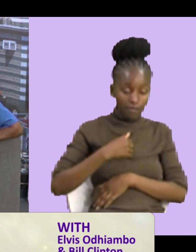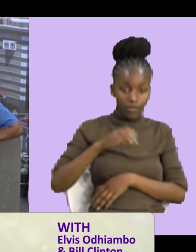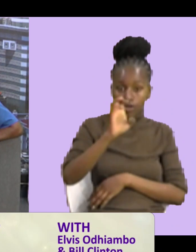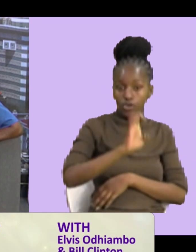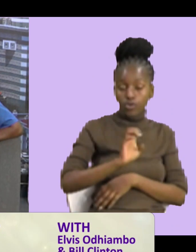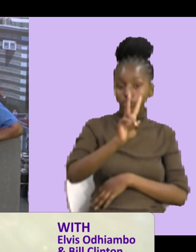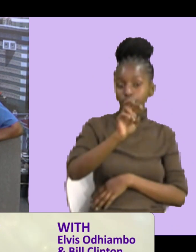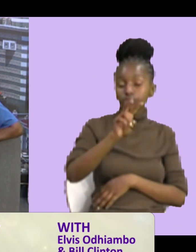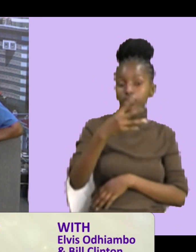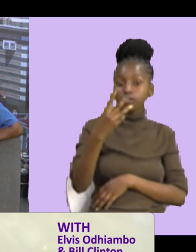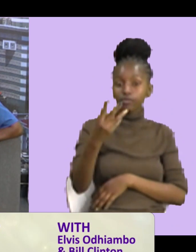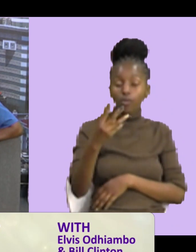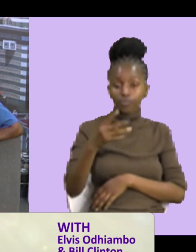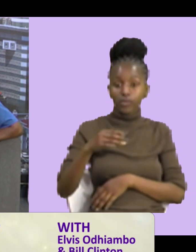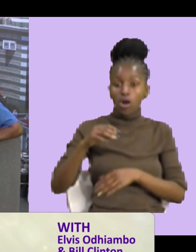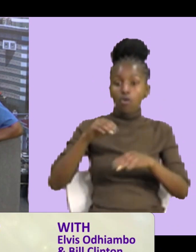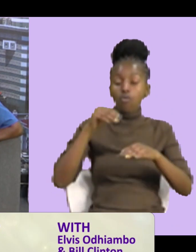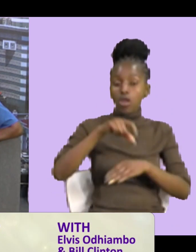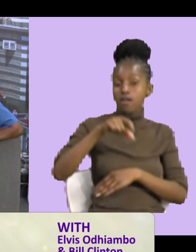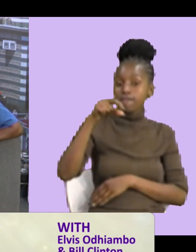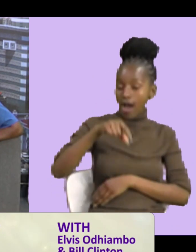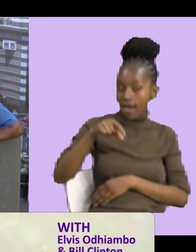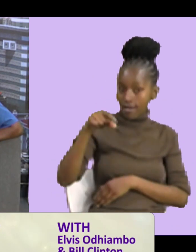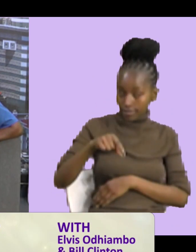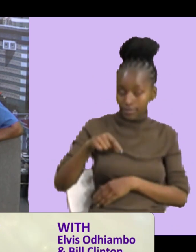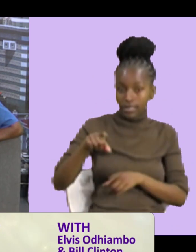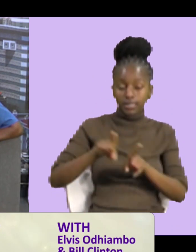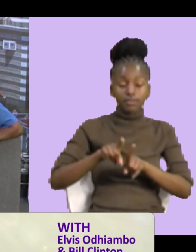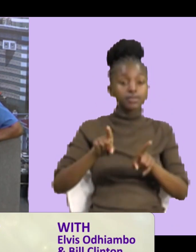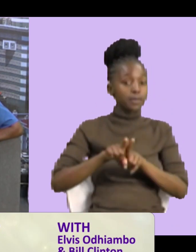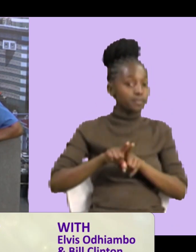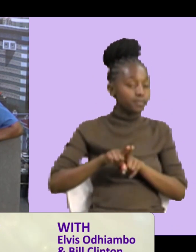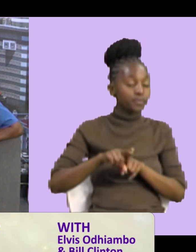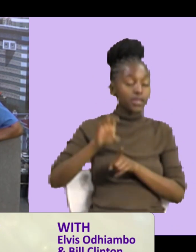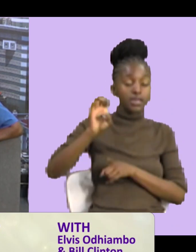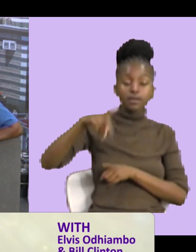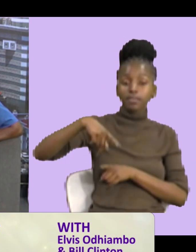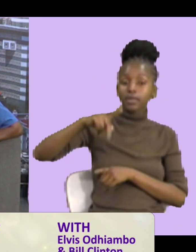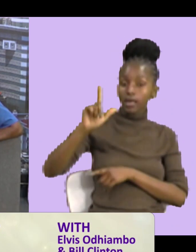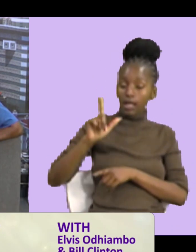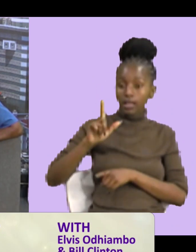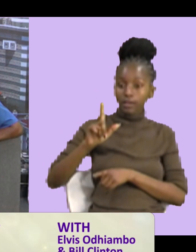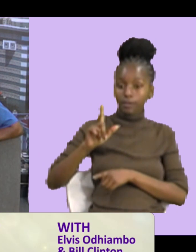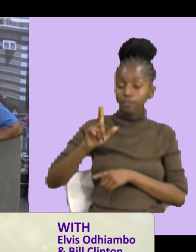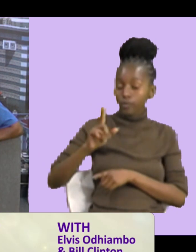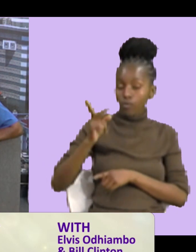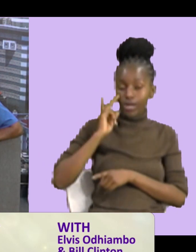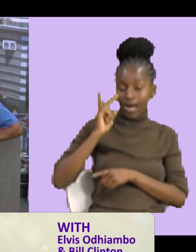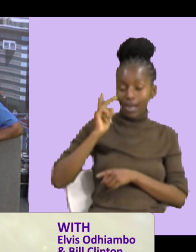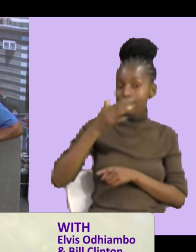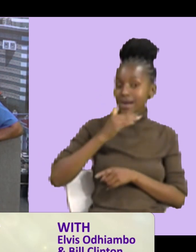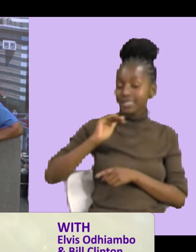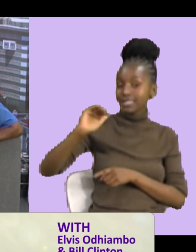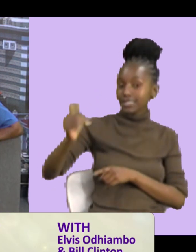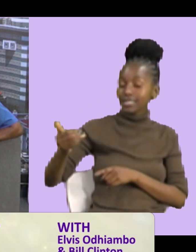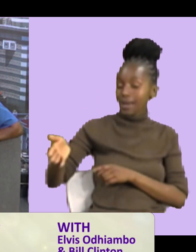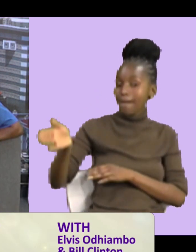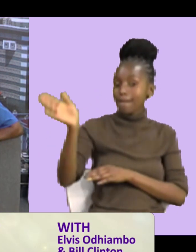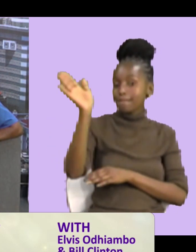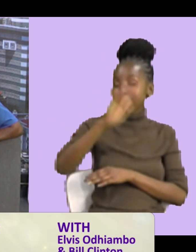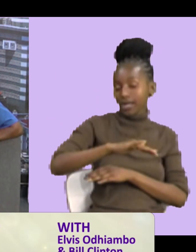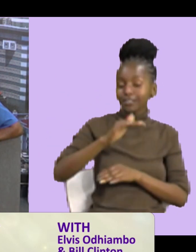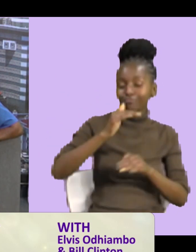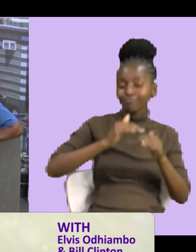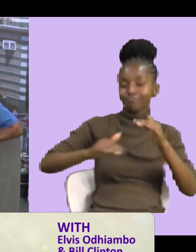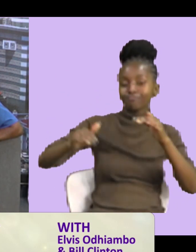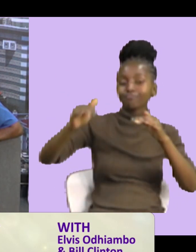2024 qualifiers. But then again, when you look at how the EPL is shaped up so far, City are back on top of